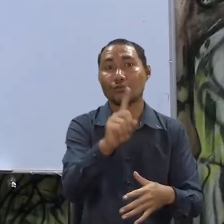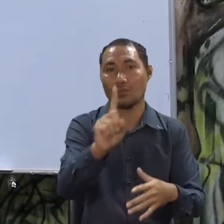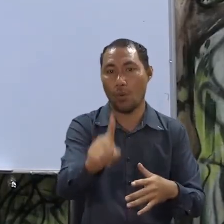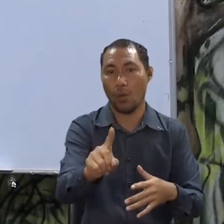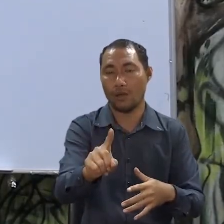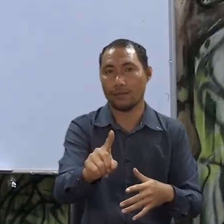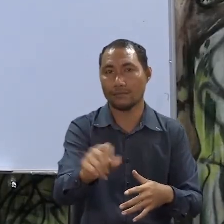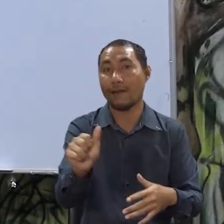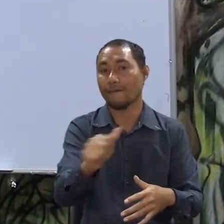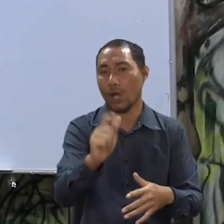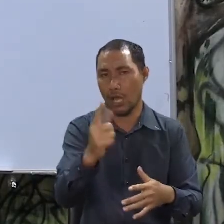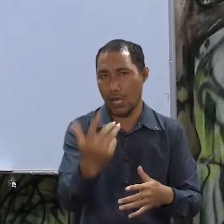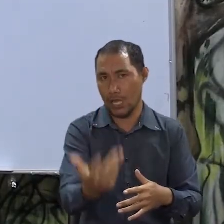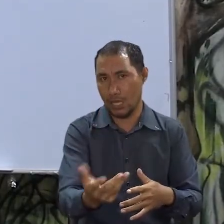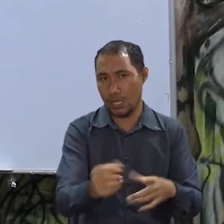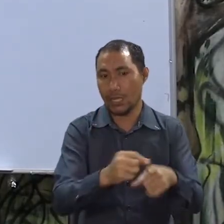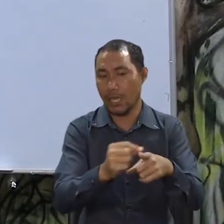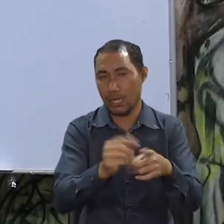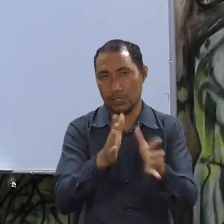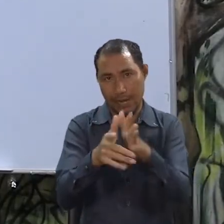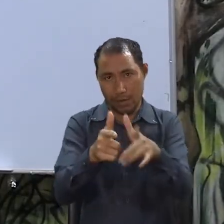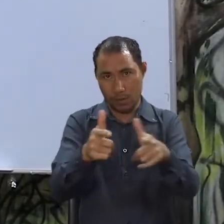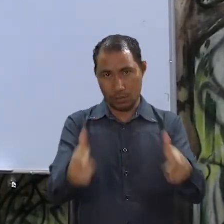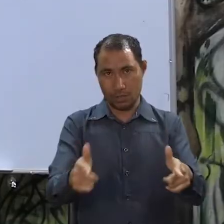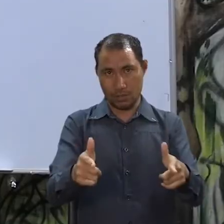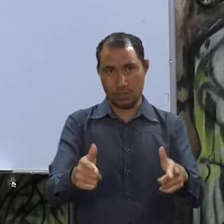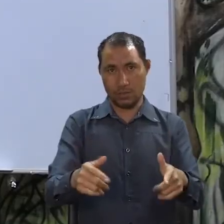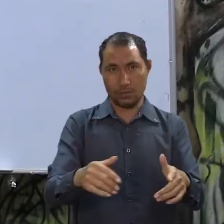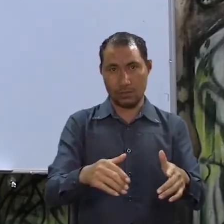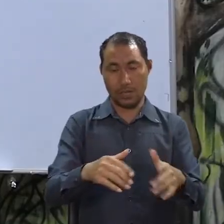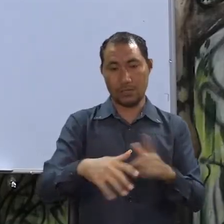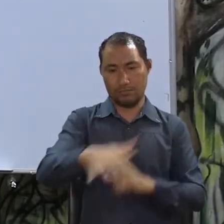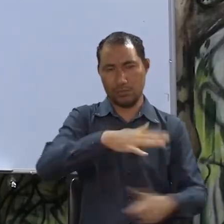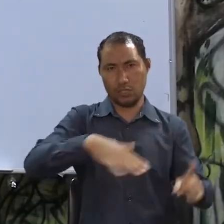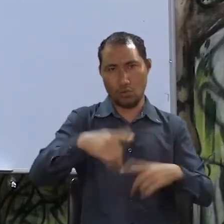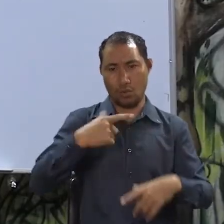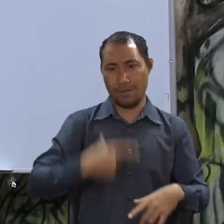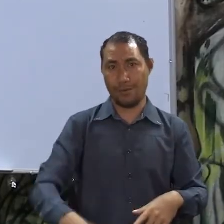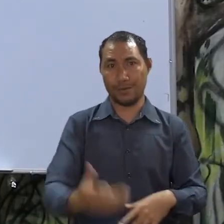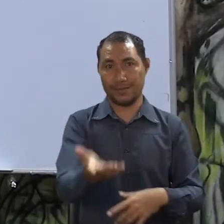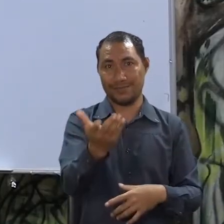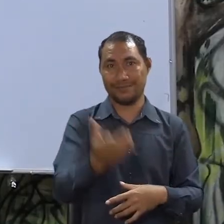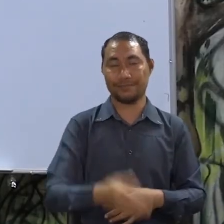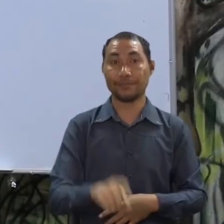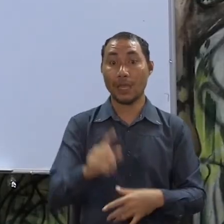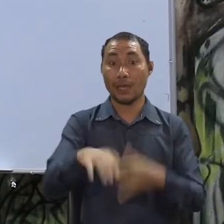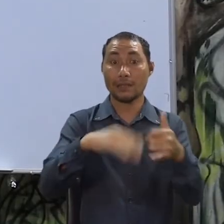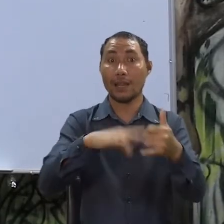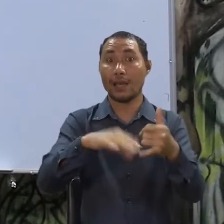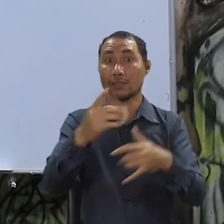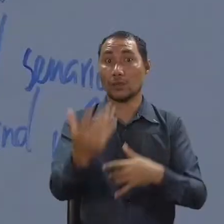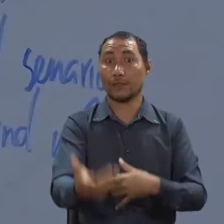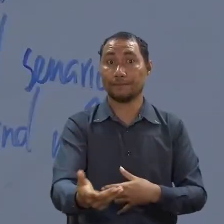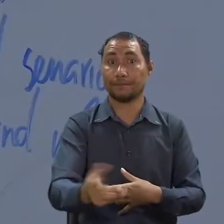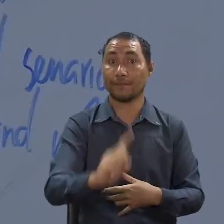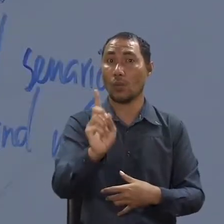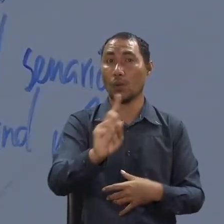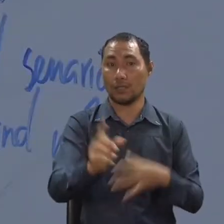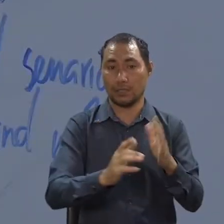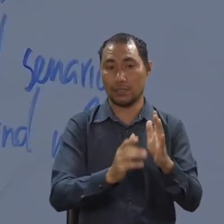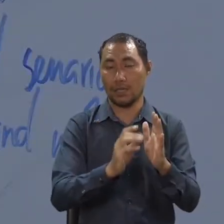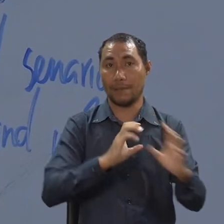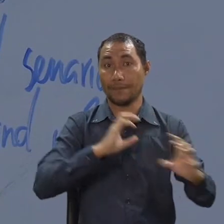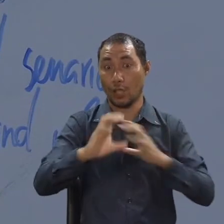apply English language in social purposes. And the last point, what is